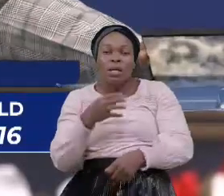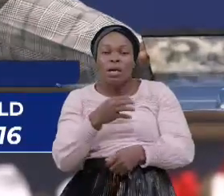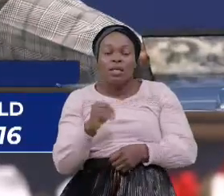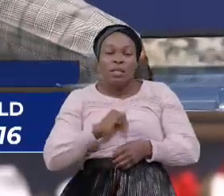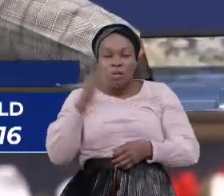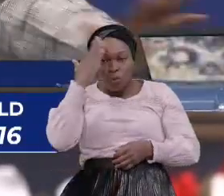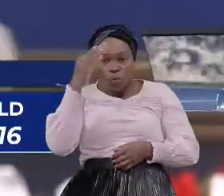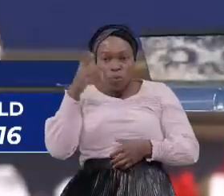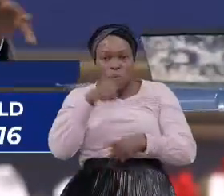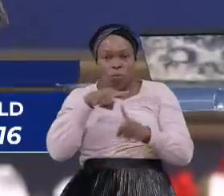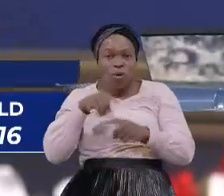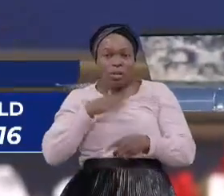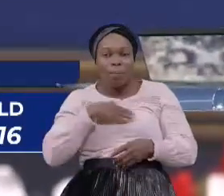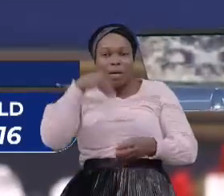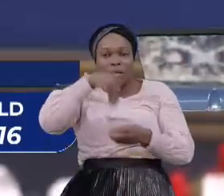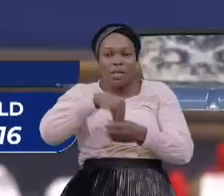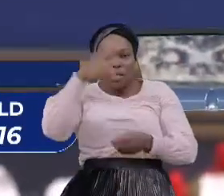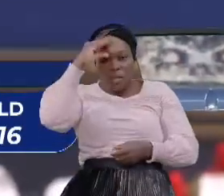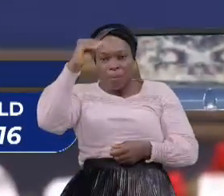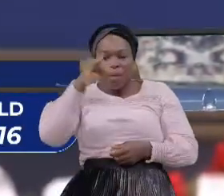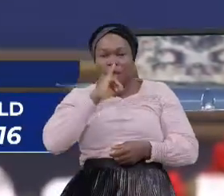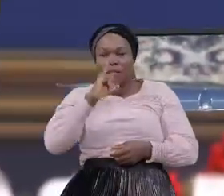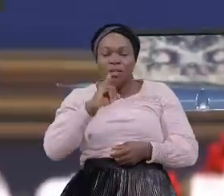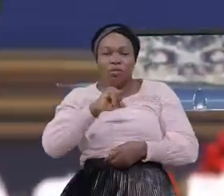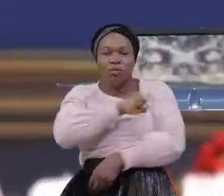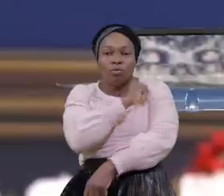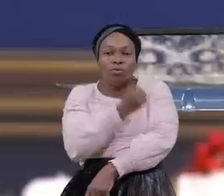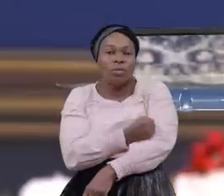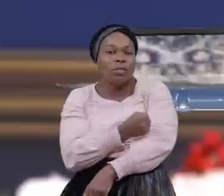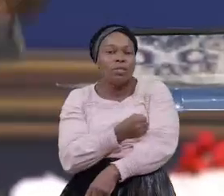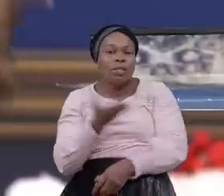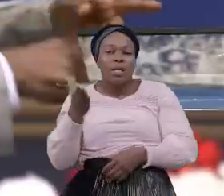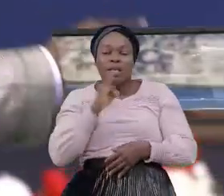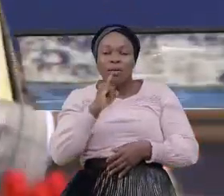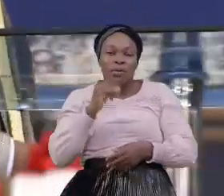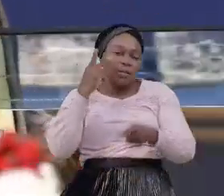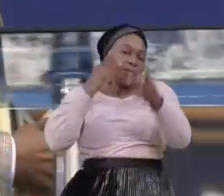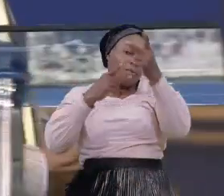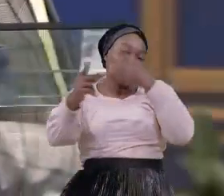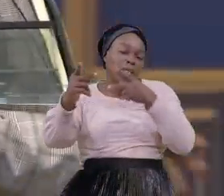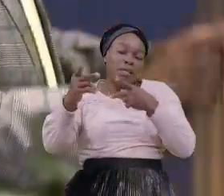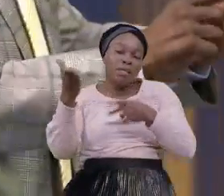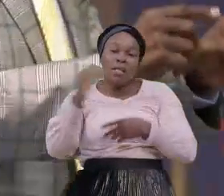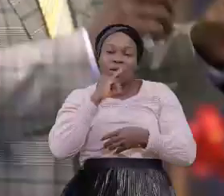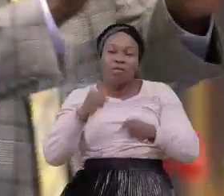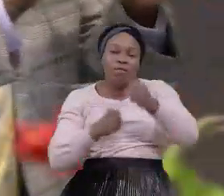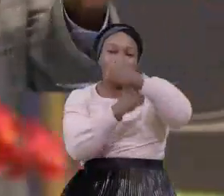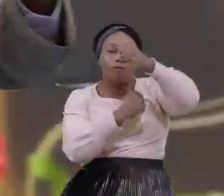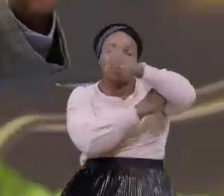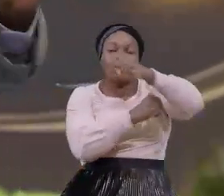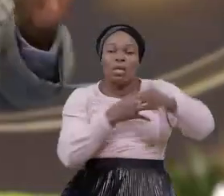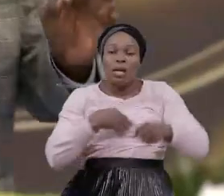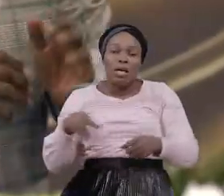is strengthened, there is foresight and there is fortitude. There's a drive within. When the